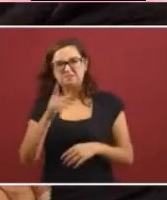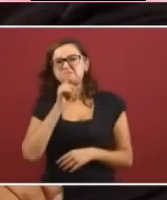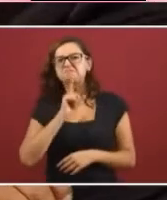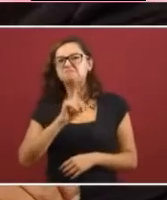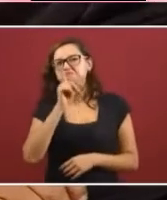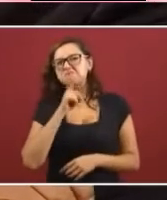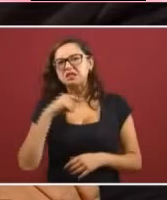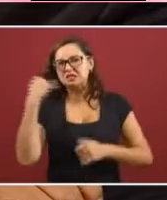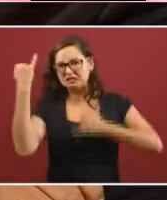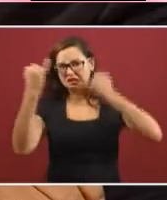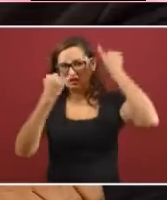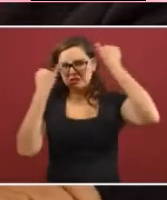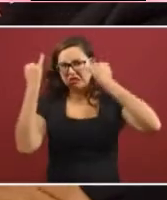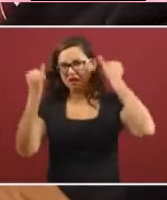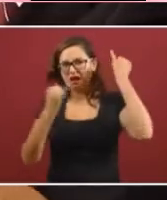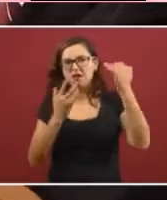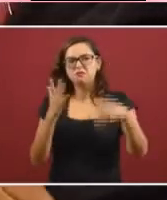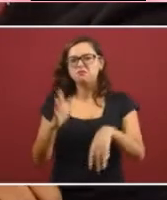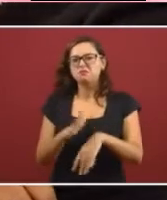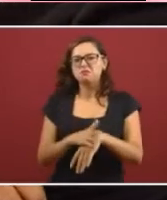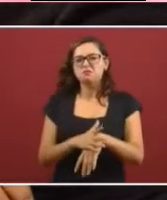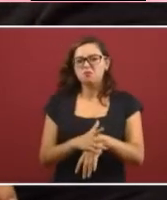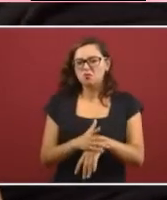thief or demagogue.